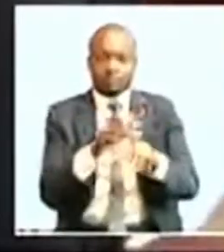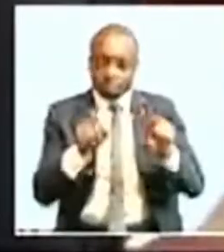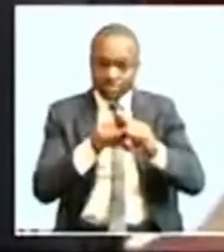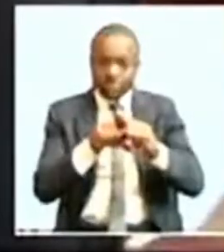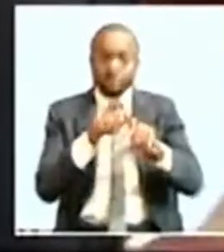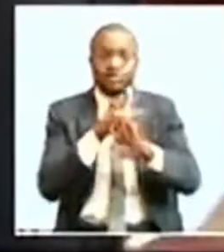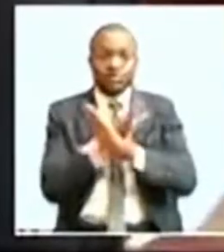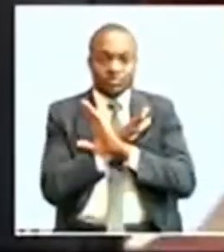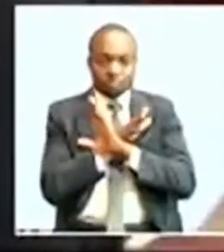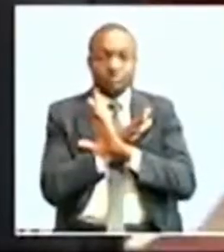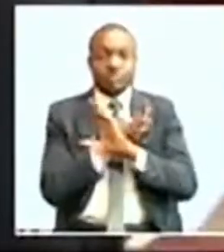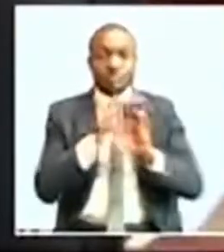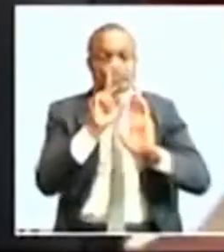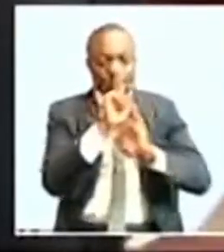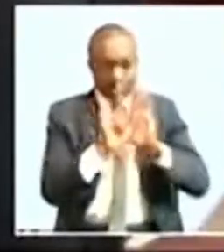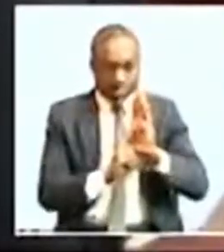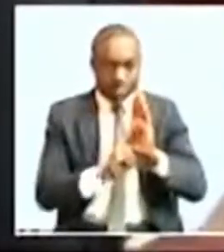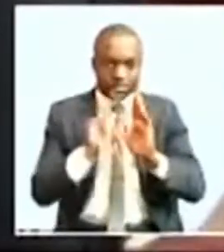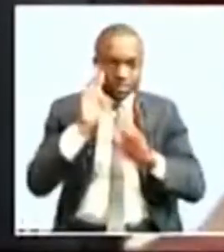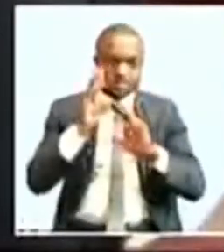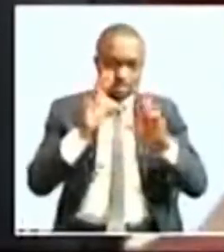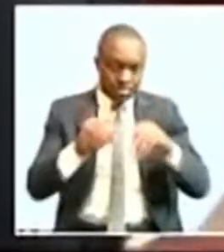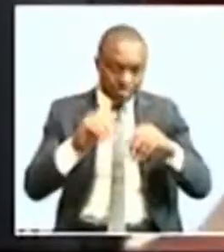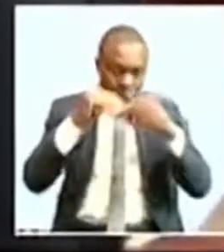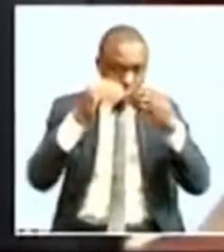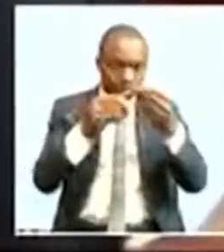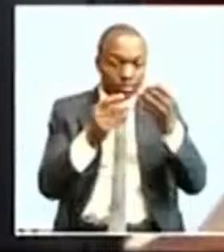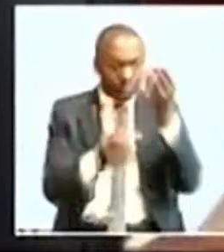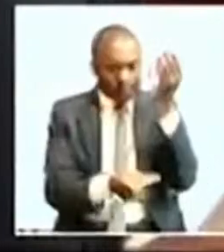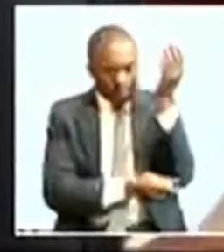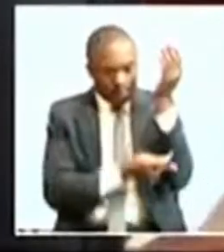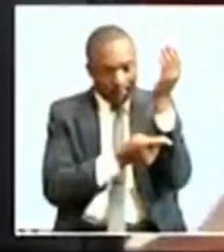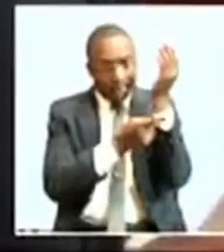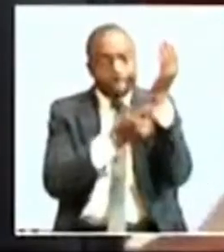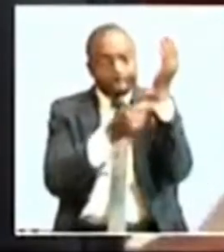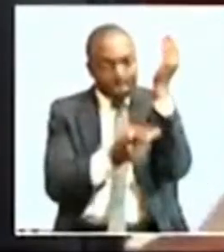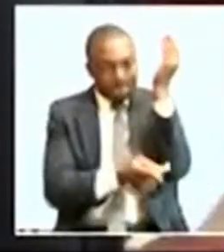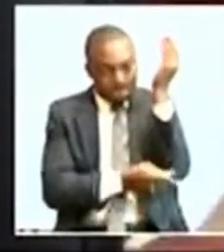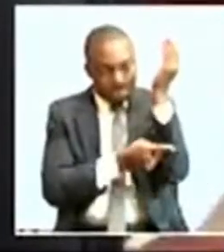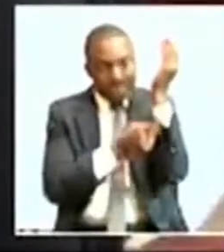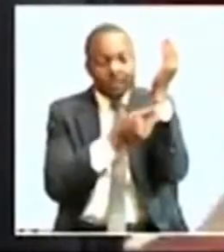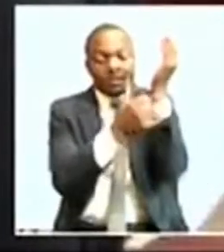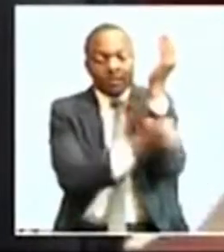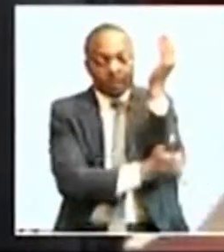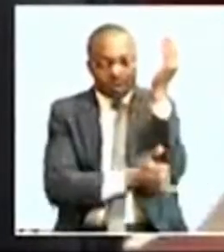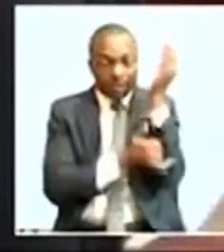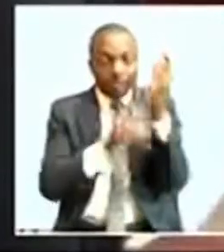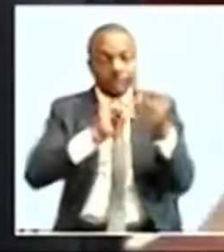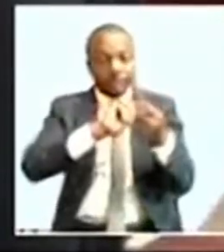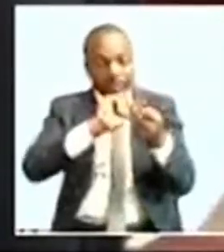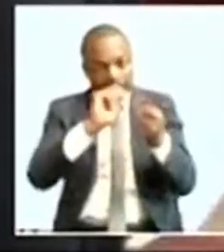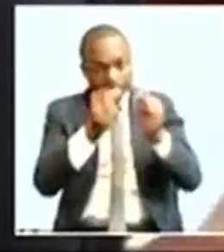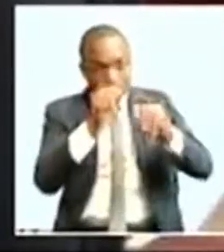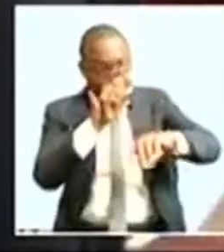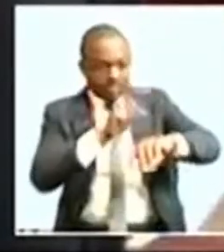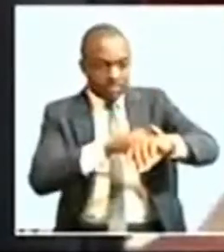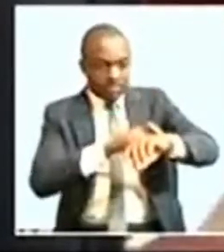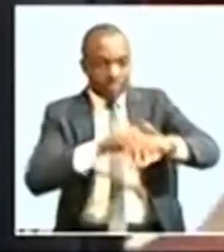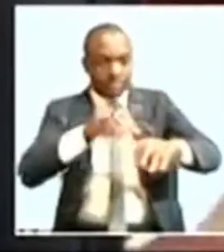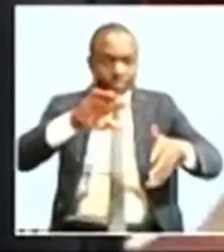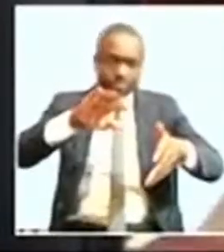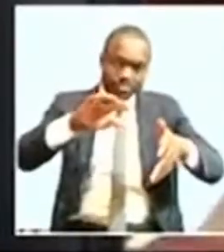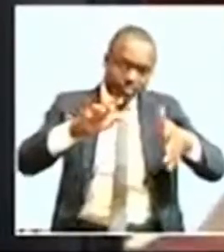and policy commitments. It will provide developing and least developed countries with transition periods that are flexible